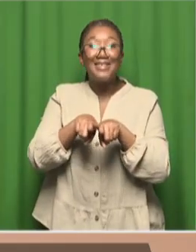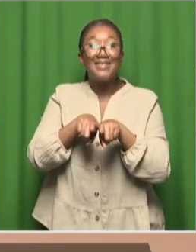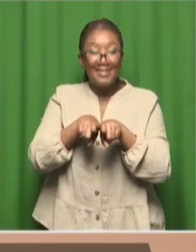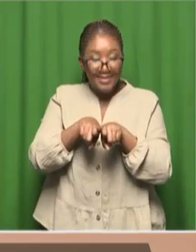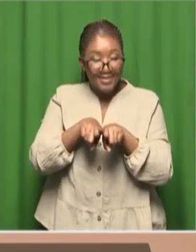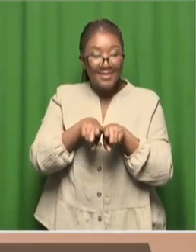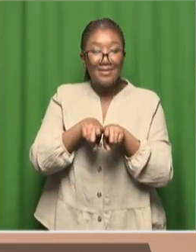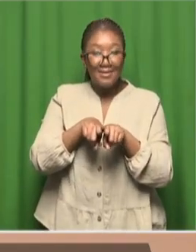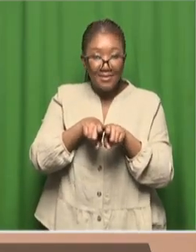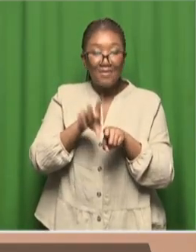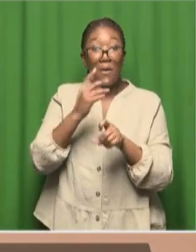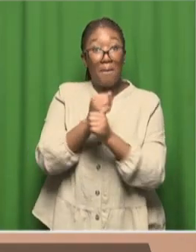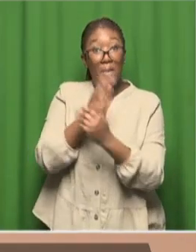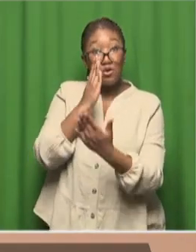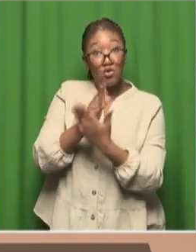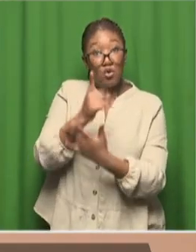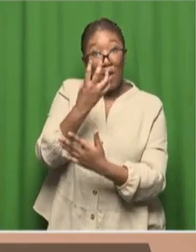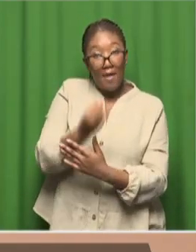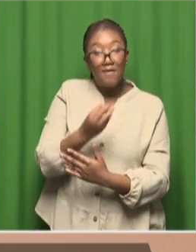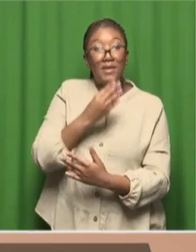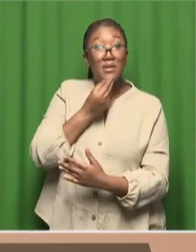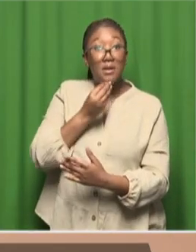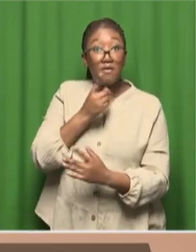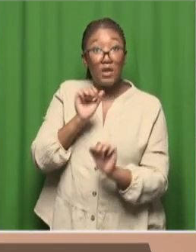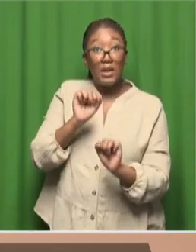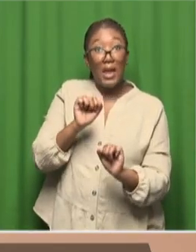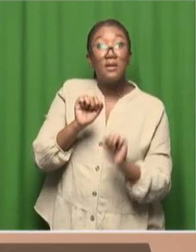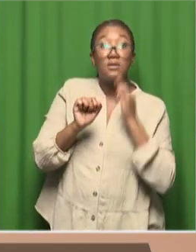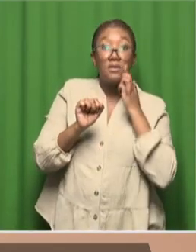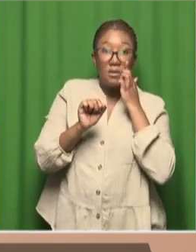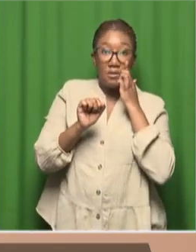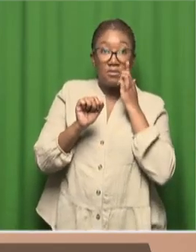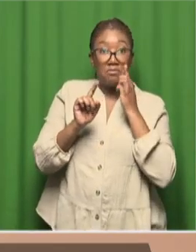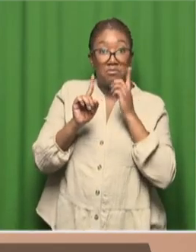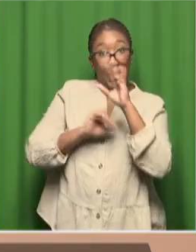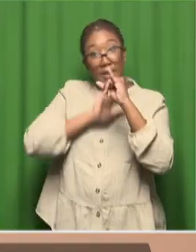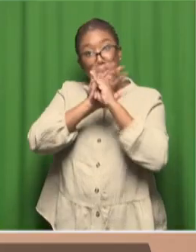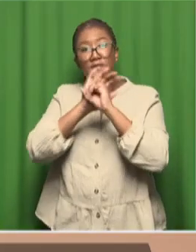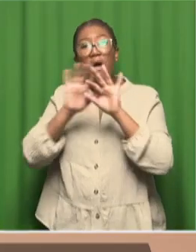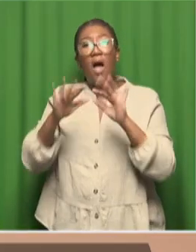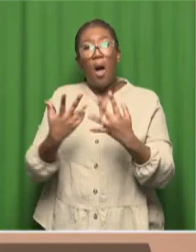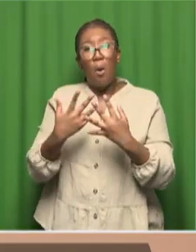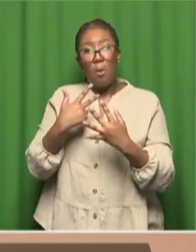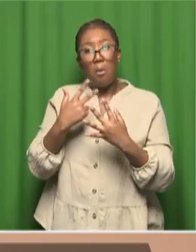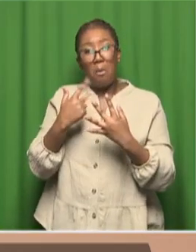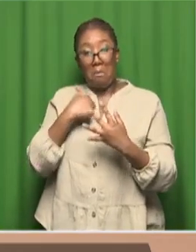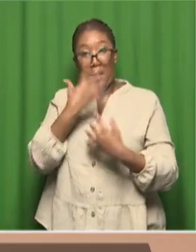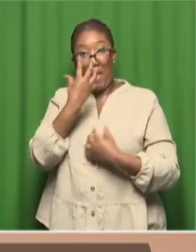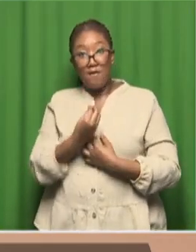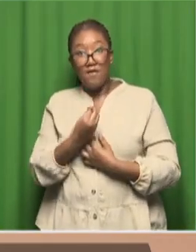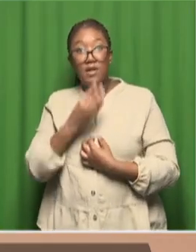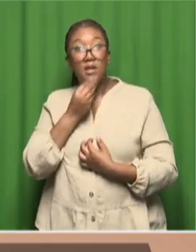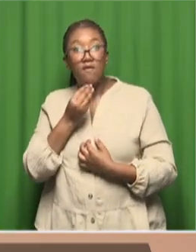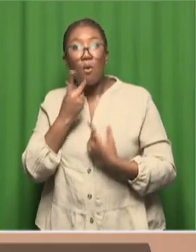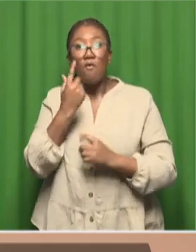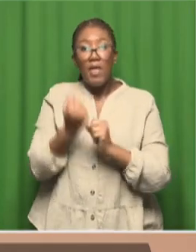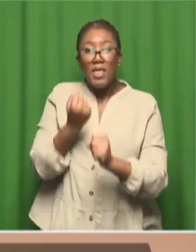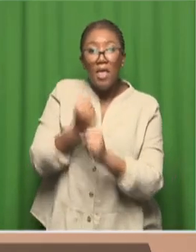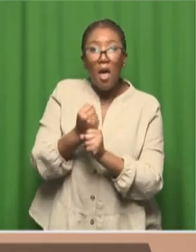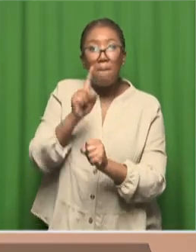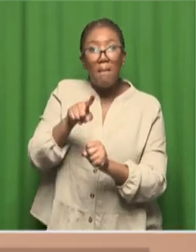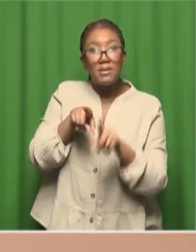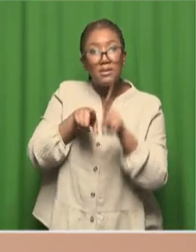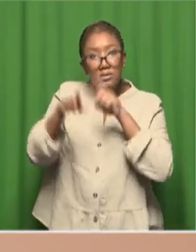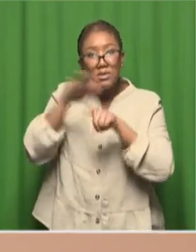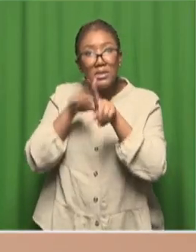ensure, you know, whether or not. Can you ever tell if you're going to be predisposed to it, or is that something that you need to be on top of and every single year go for your